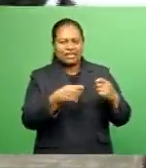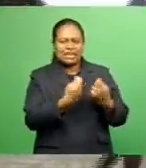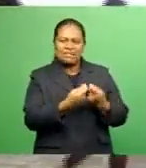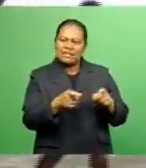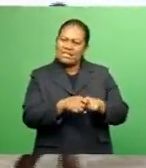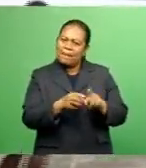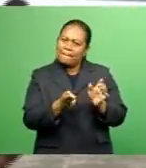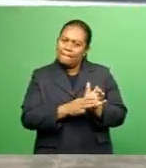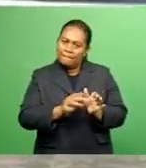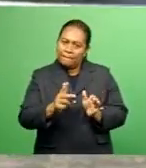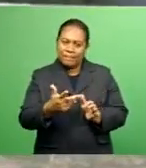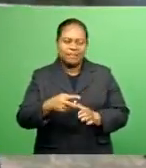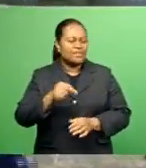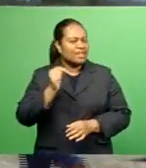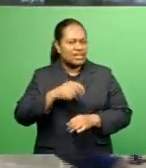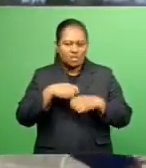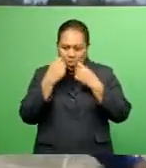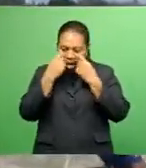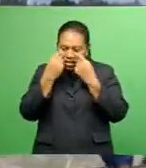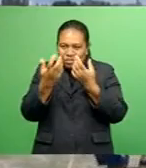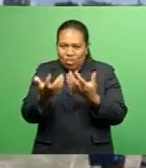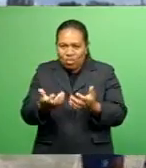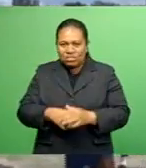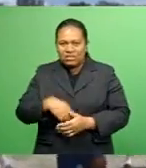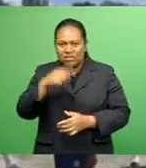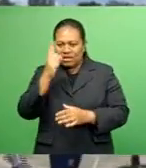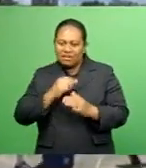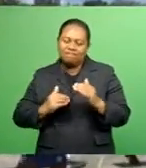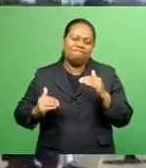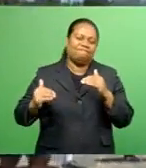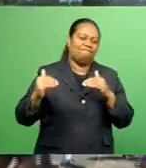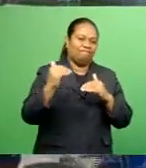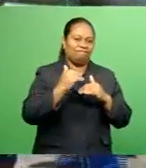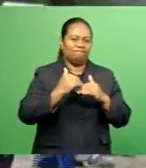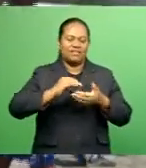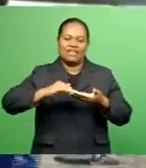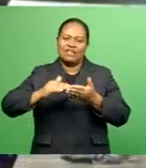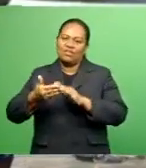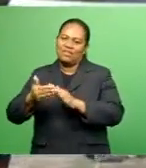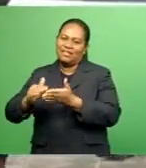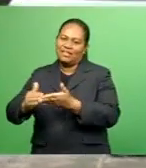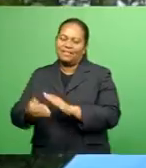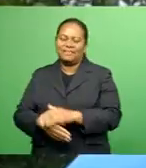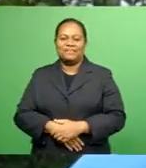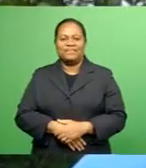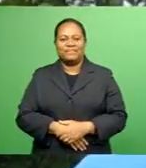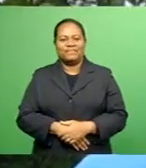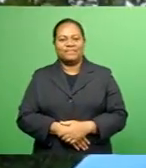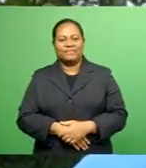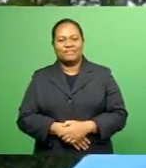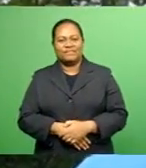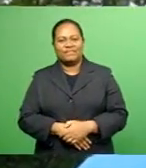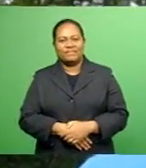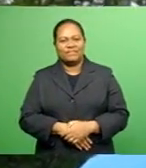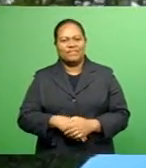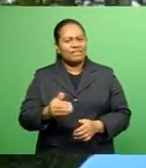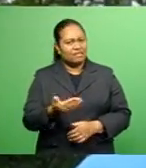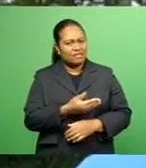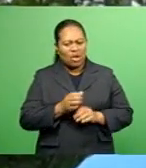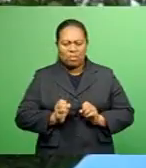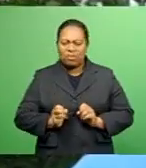McCoy Drifters need the exposure in order to elevate the sport in their community. Kind of tournament gives them the